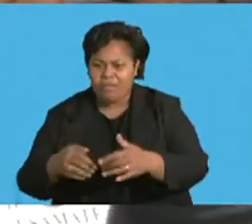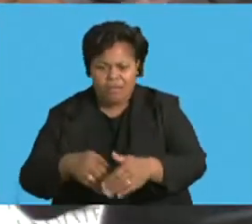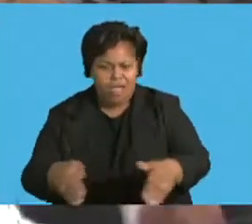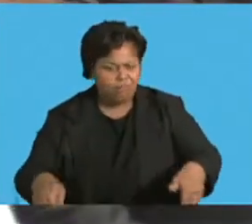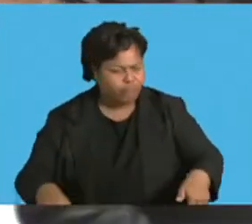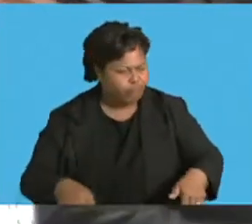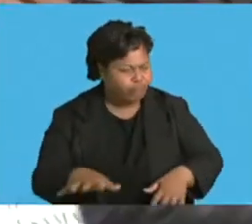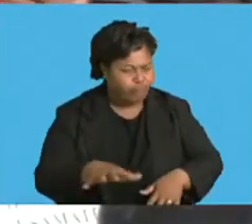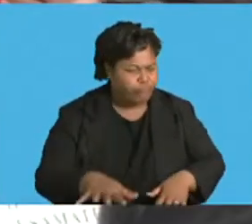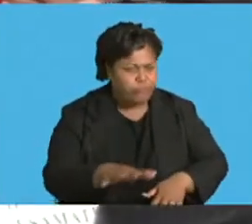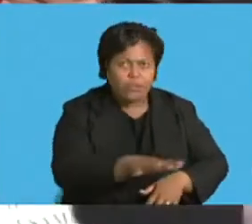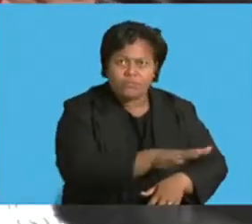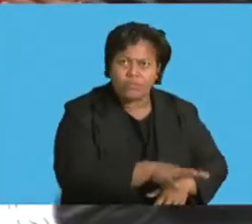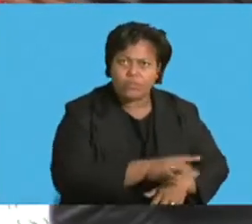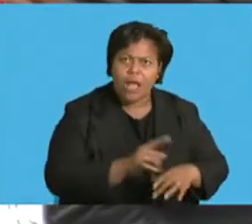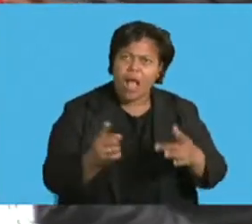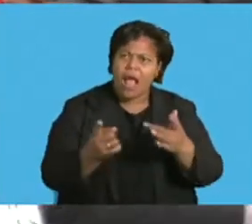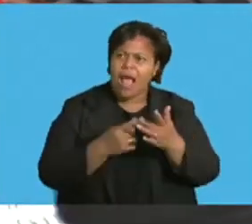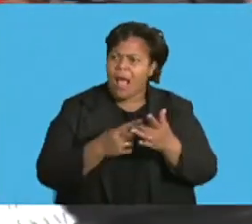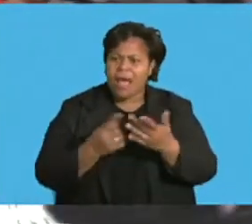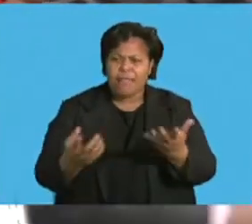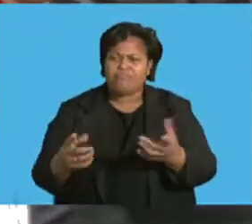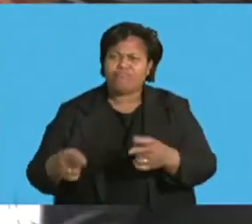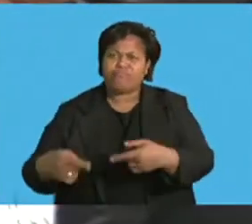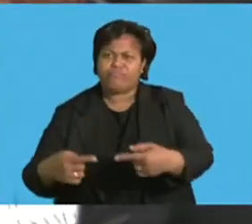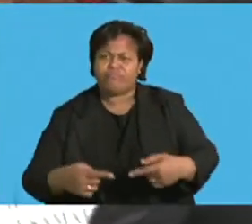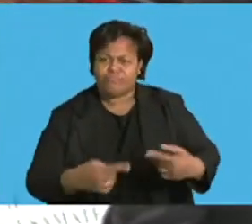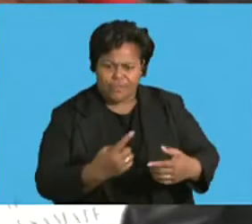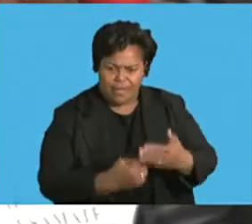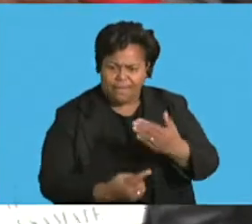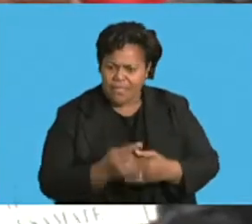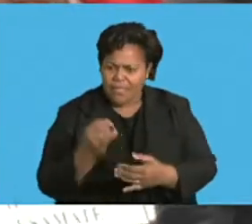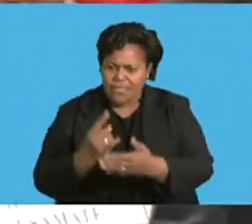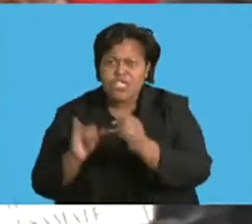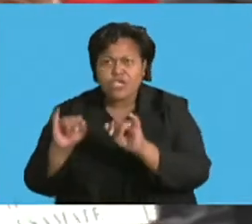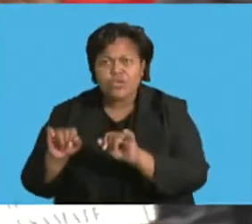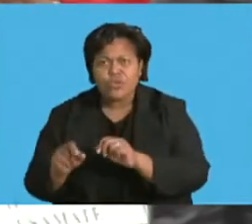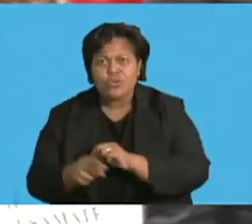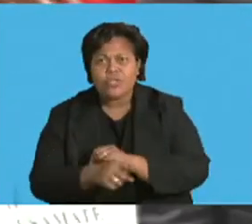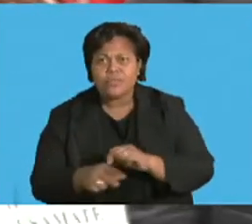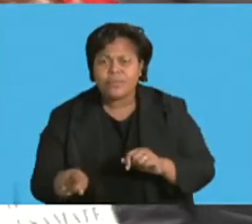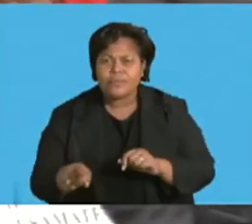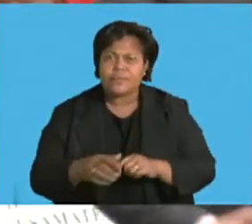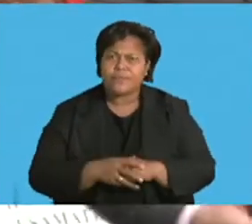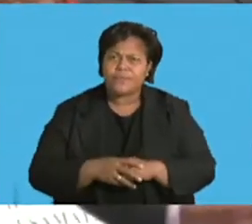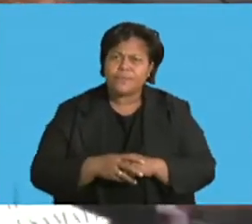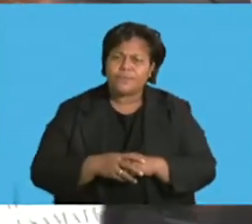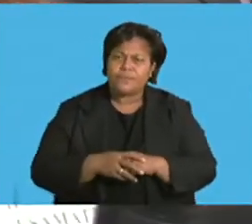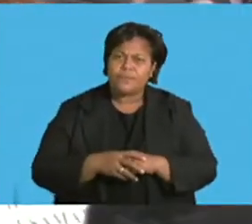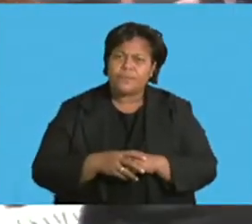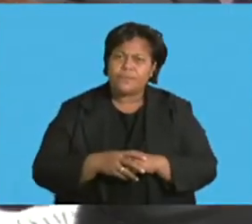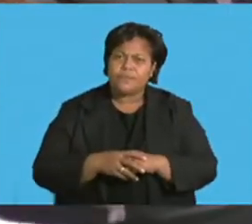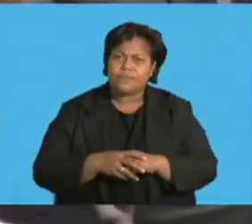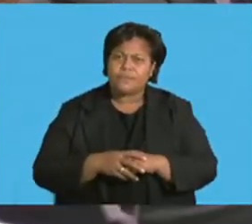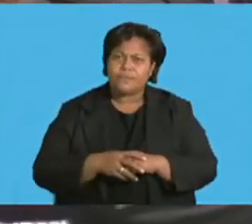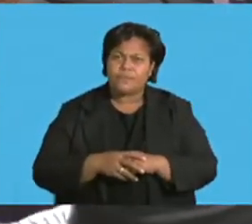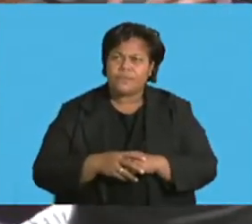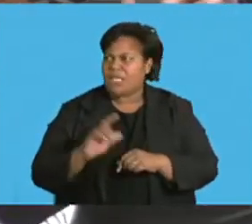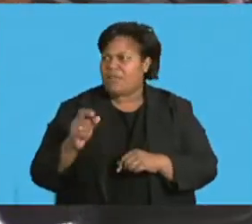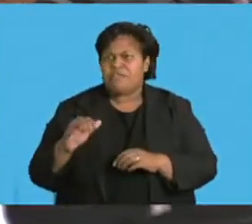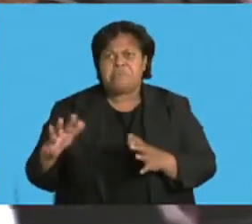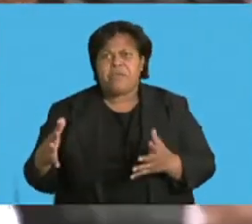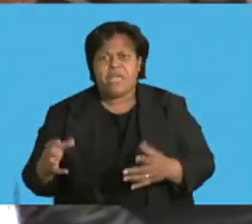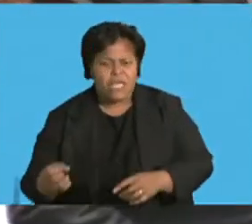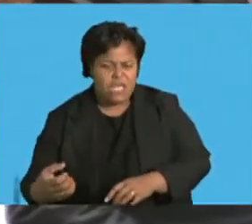there's contradictions, any oxymorons that have been discussed, vindictiveness, whether we are in fact being led by some